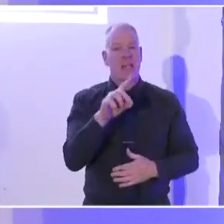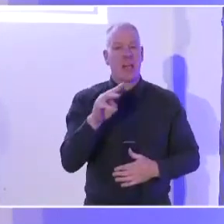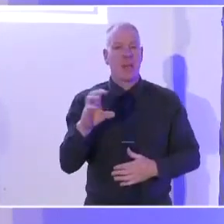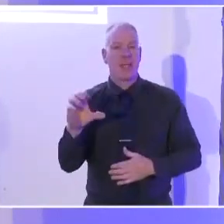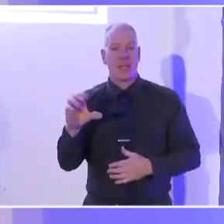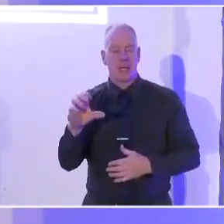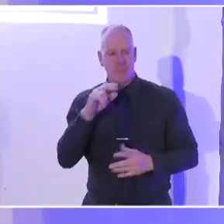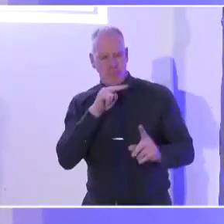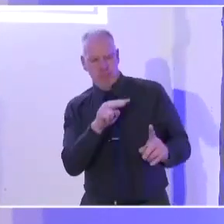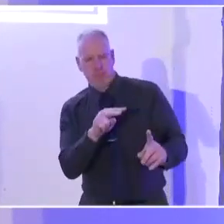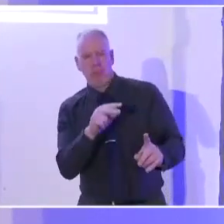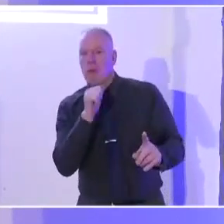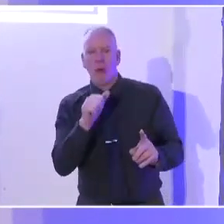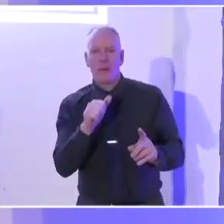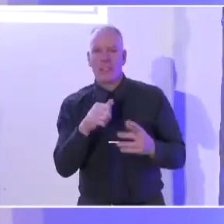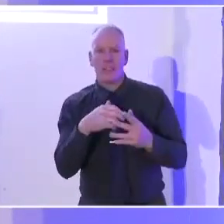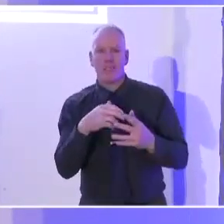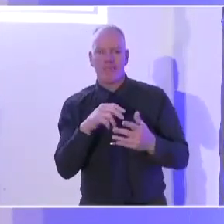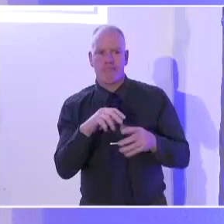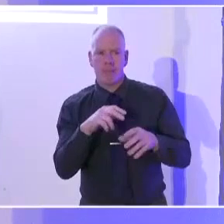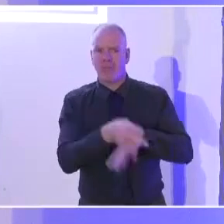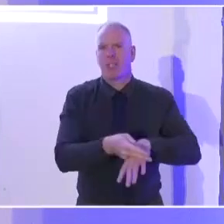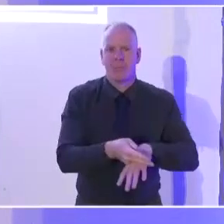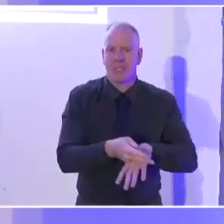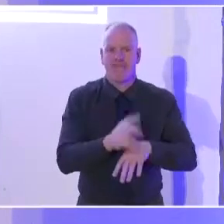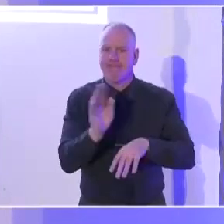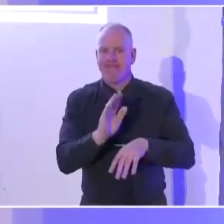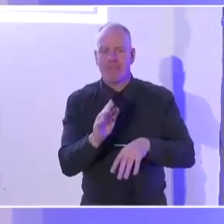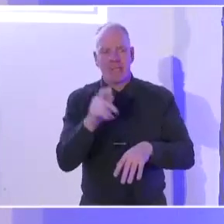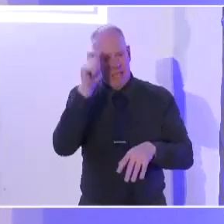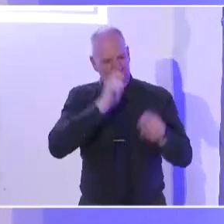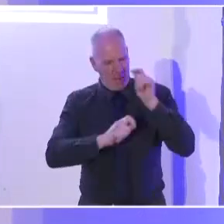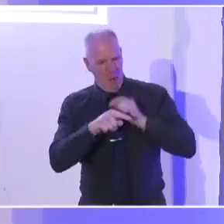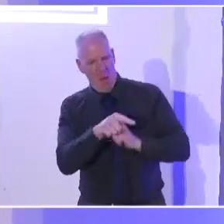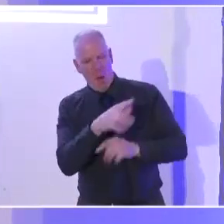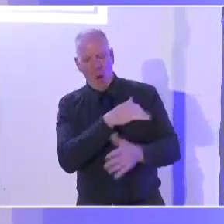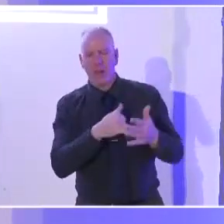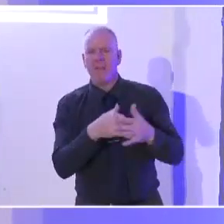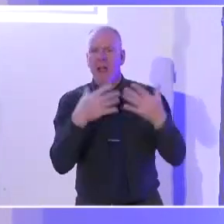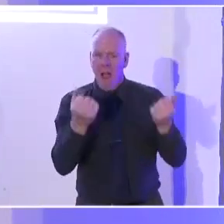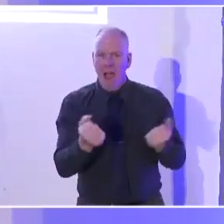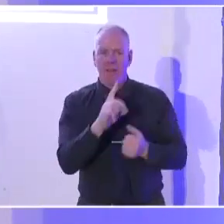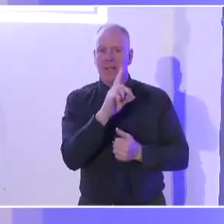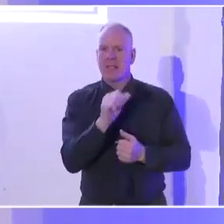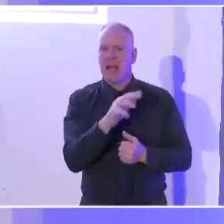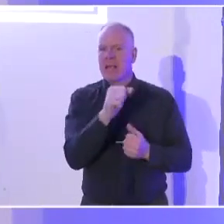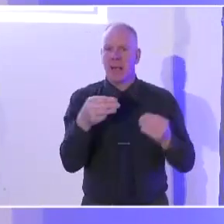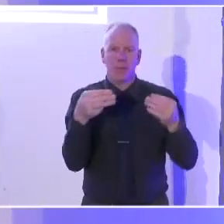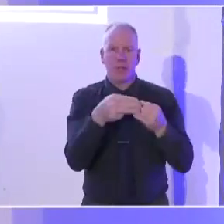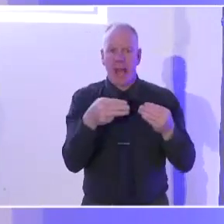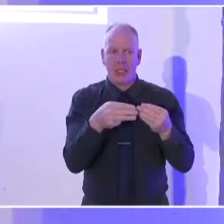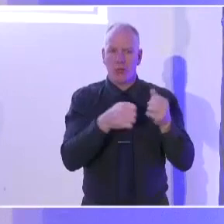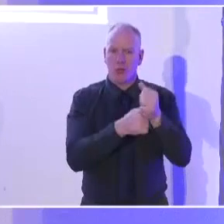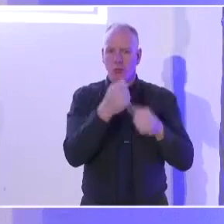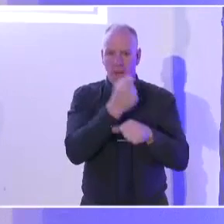making a finding that there was no infringement, took into account the fact that the organization had a data protection governance structure in place with